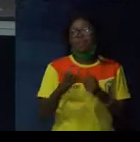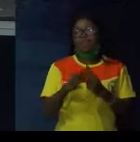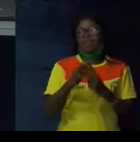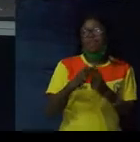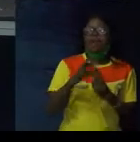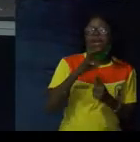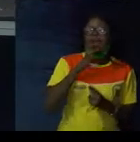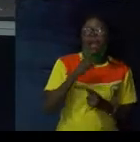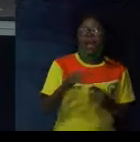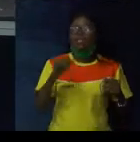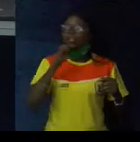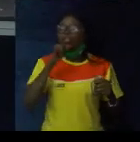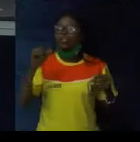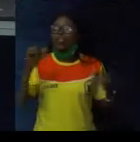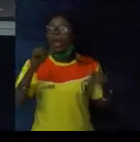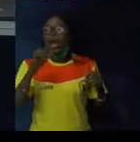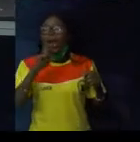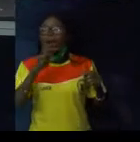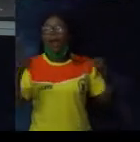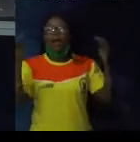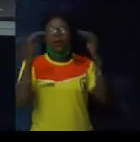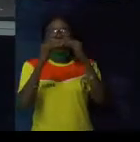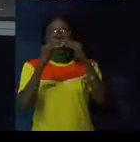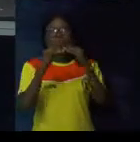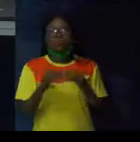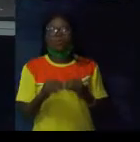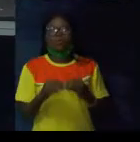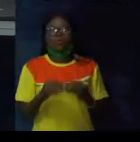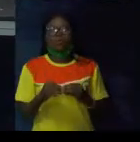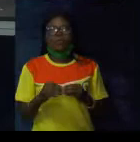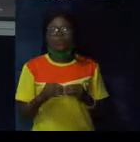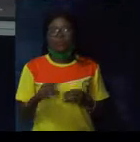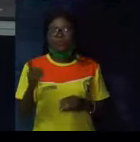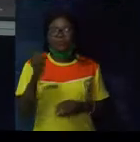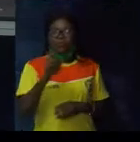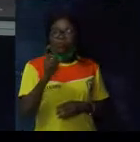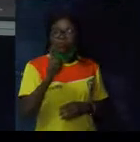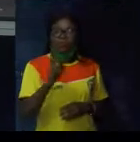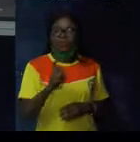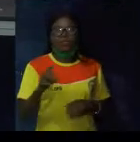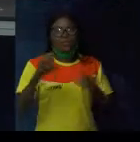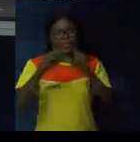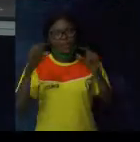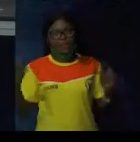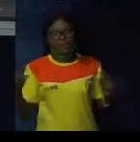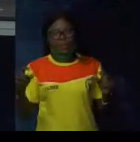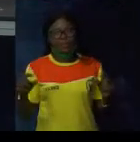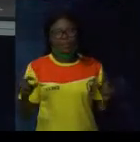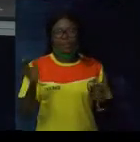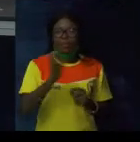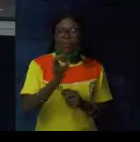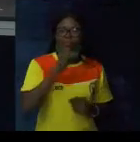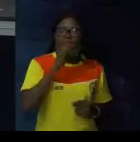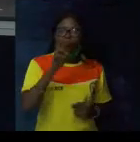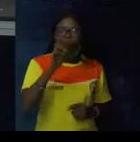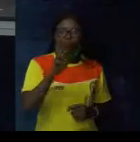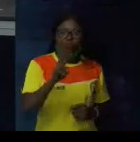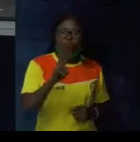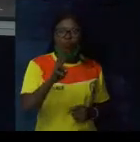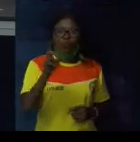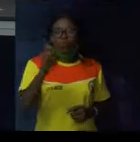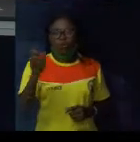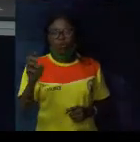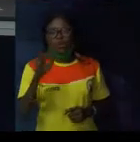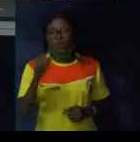The Celsius is a different scale from the Fahrenheit, and that is why 100 degrees Celsius is not 100 degrees Fahrenheit. 100 degrees Celsius